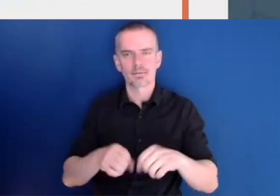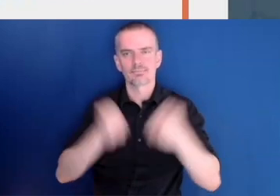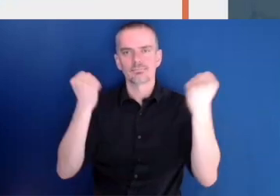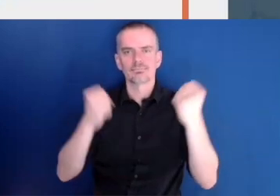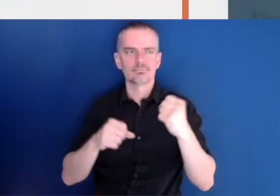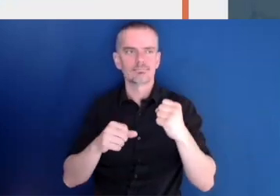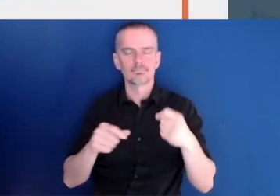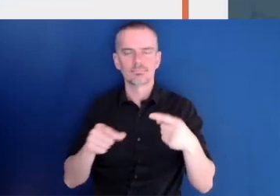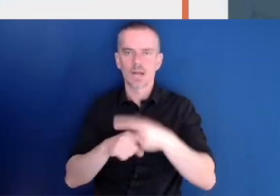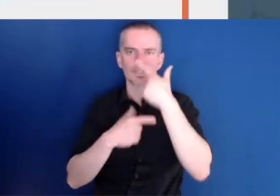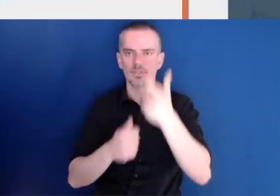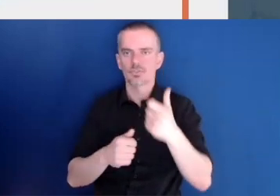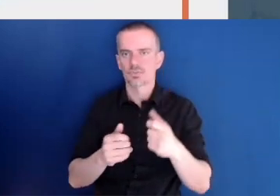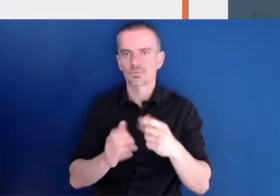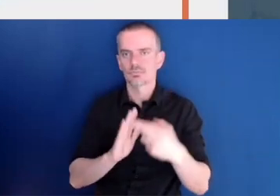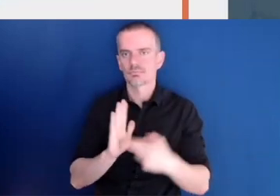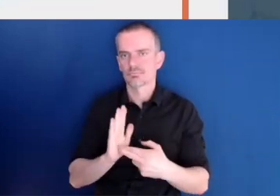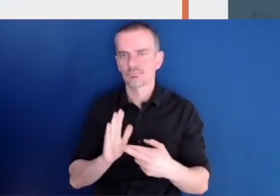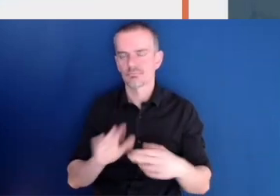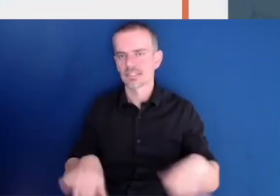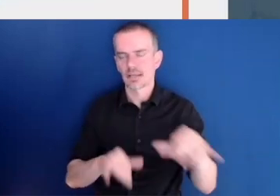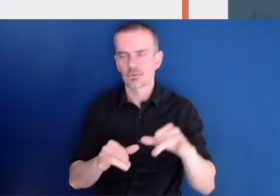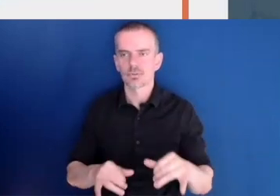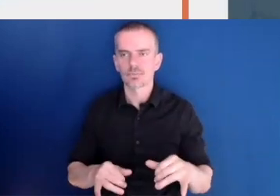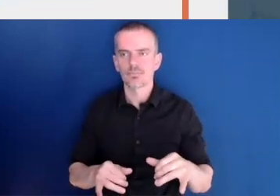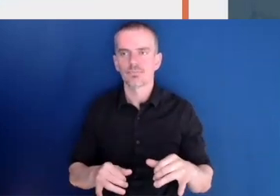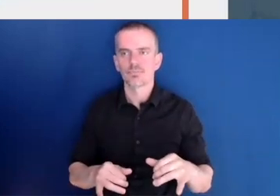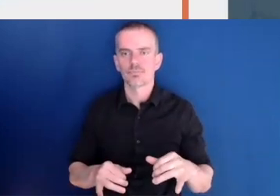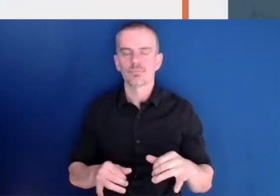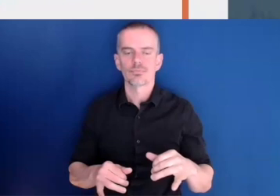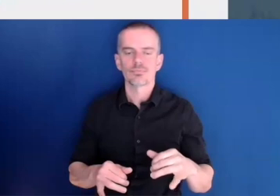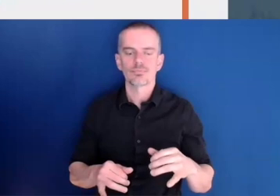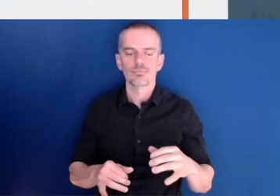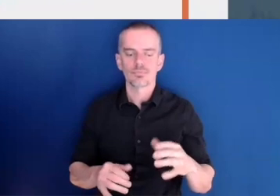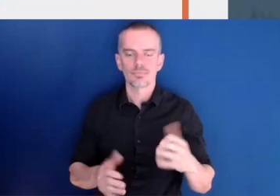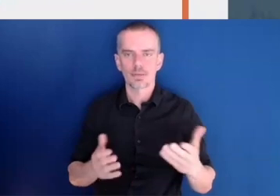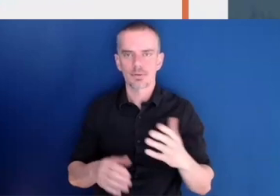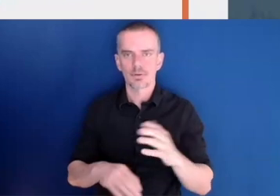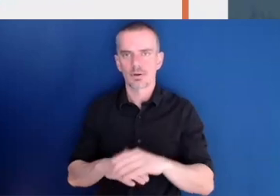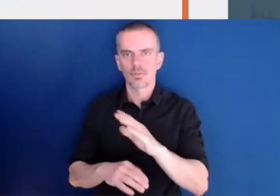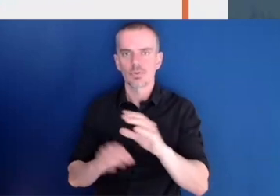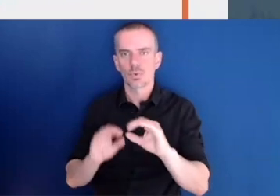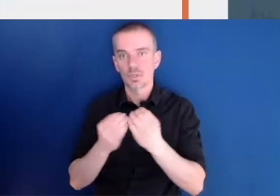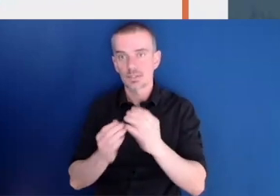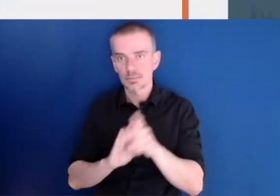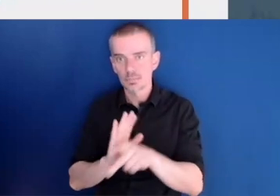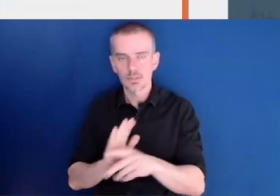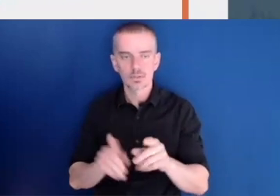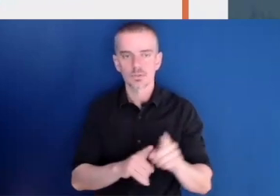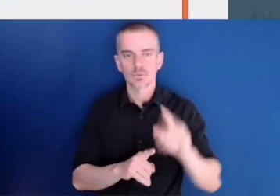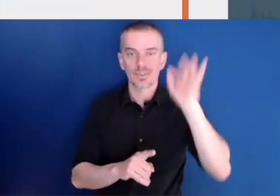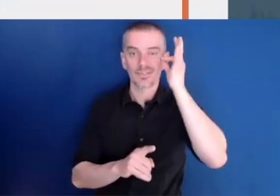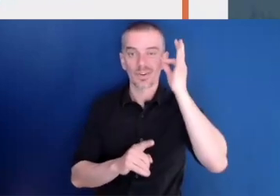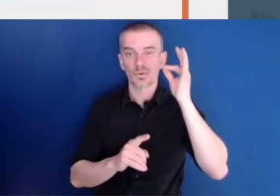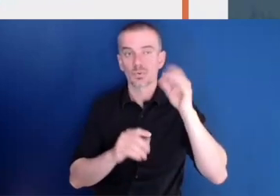conflict of interest standards that are laid out in the organization's policies, but also probably in the federal awarding